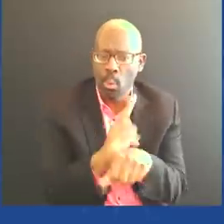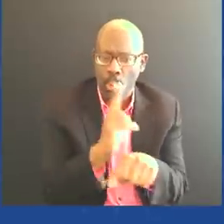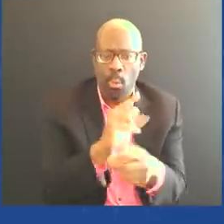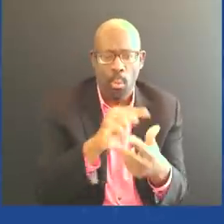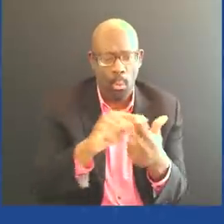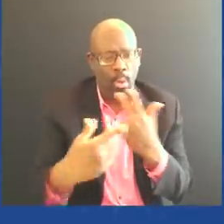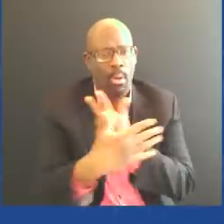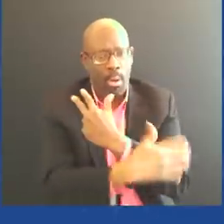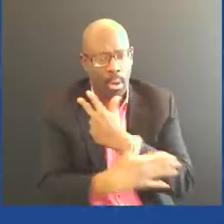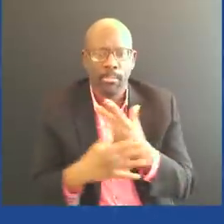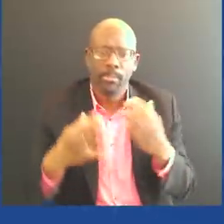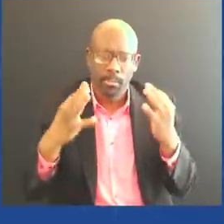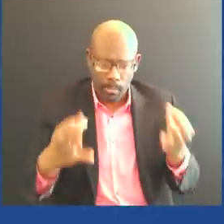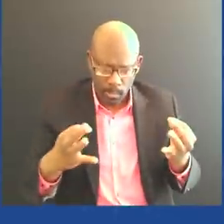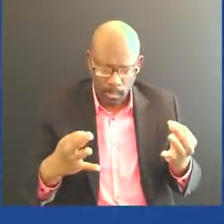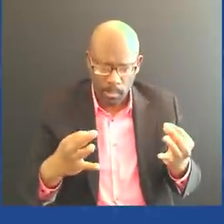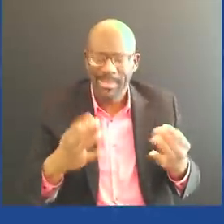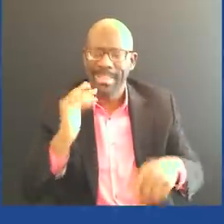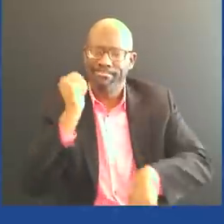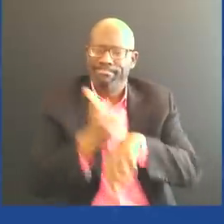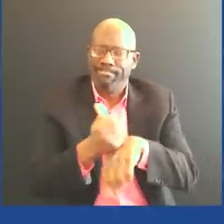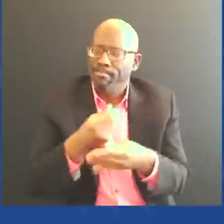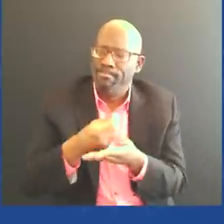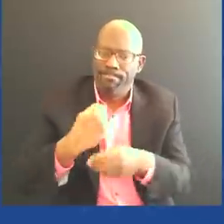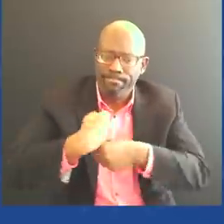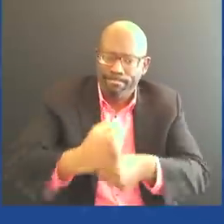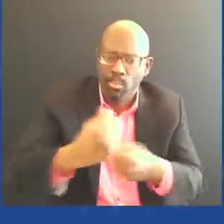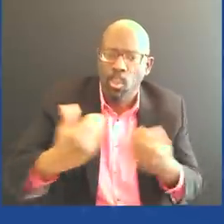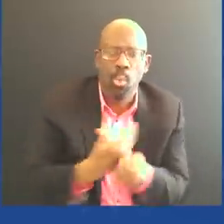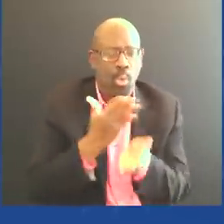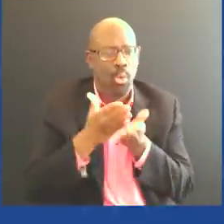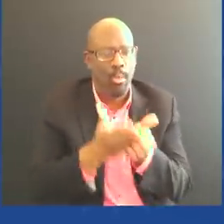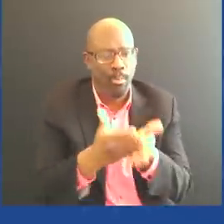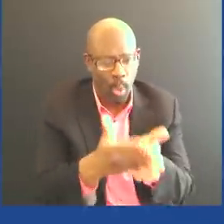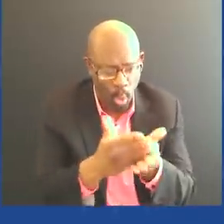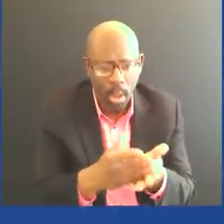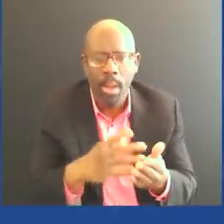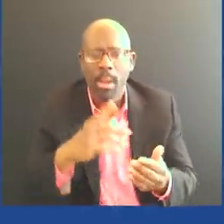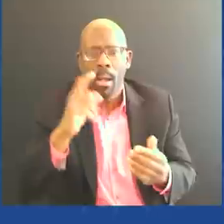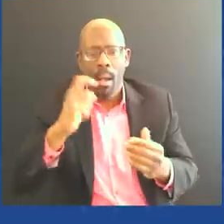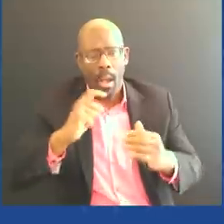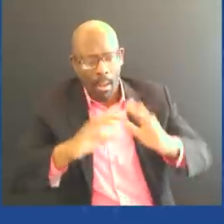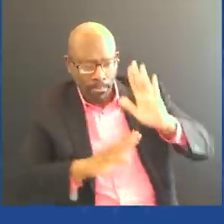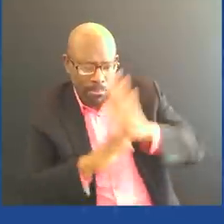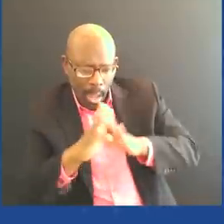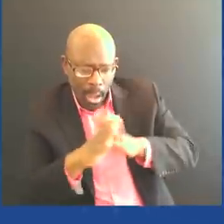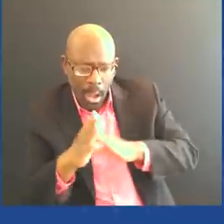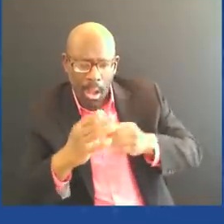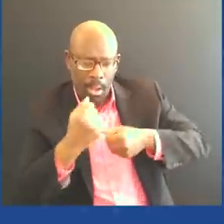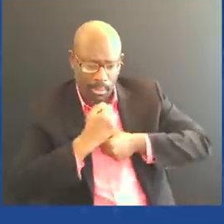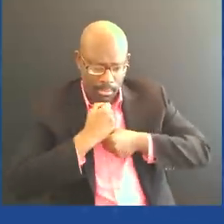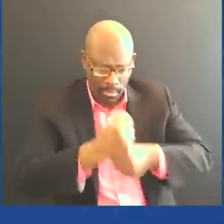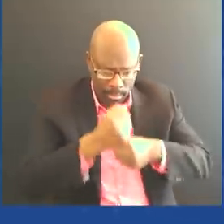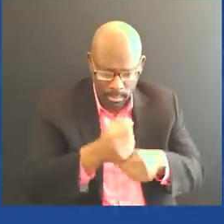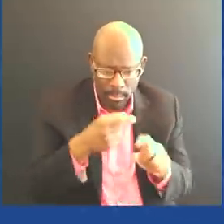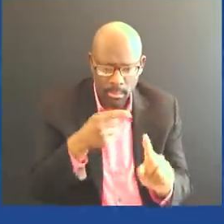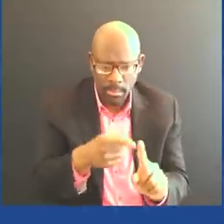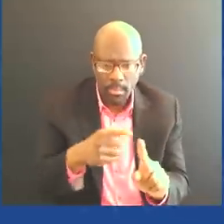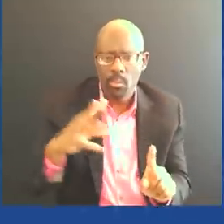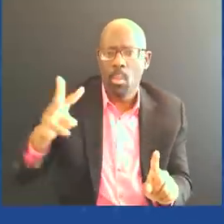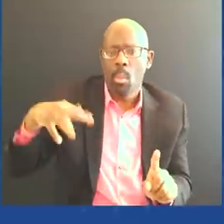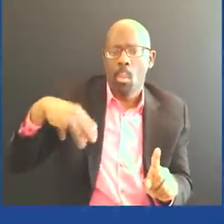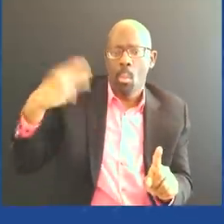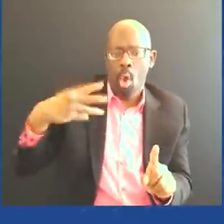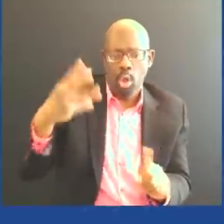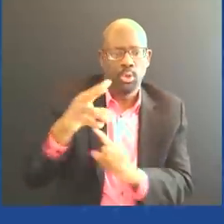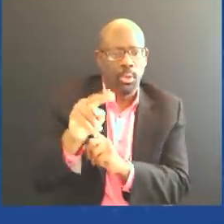Naval Conference to discuss arms limitations, which produced the Washington Naval Treaty, signed in February of 1922.